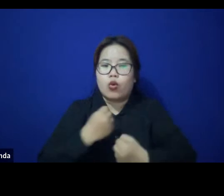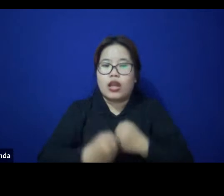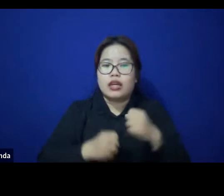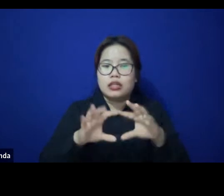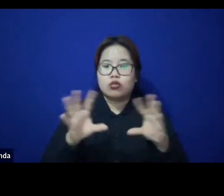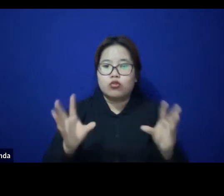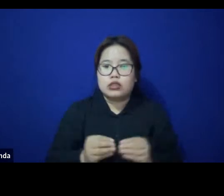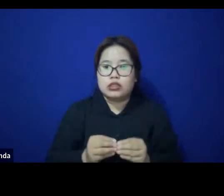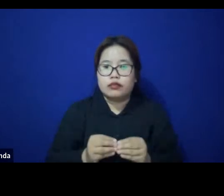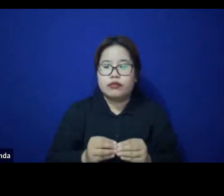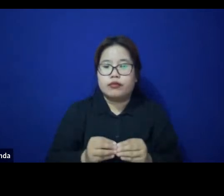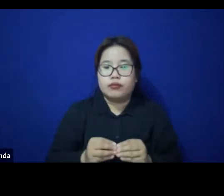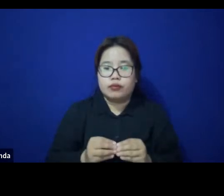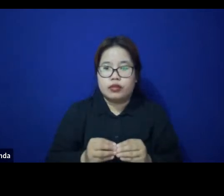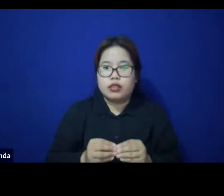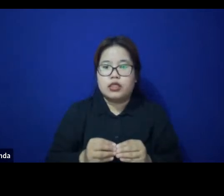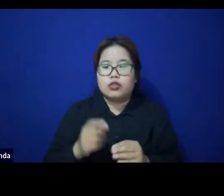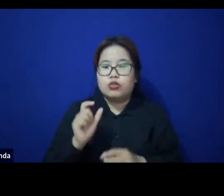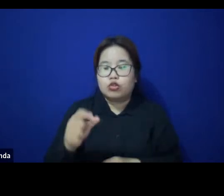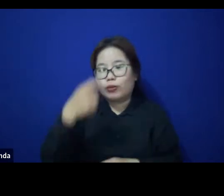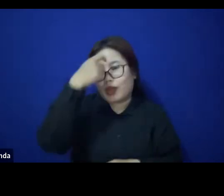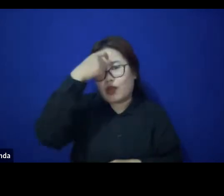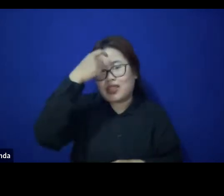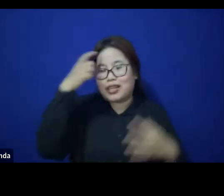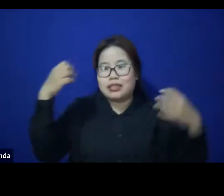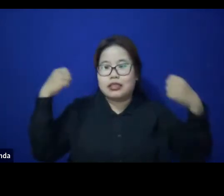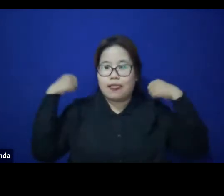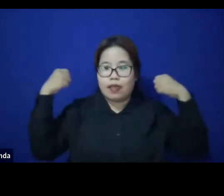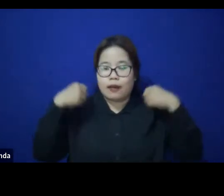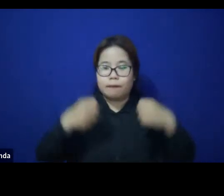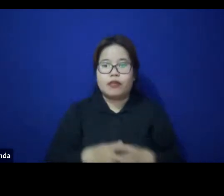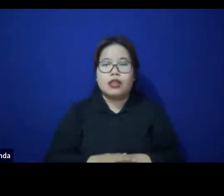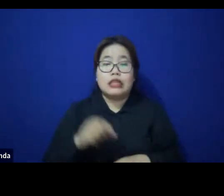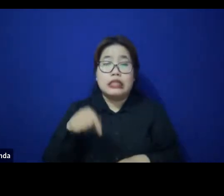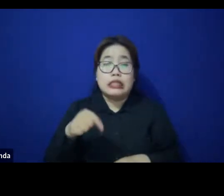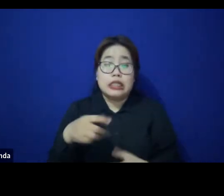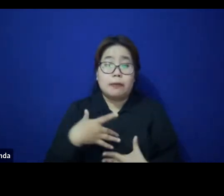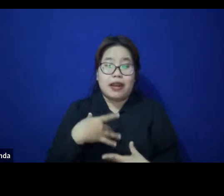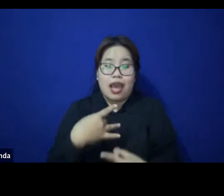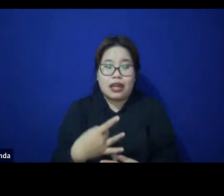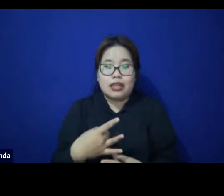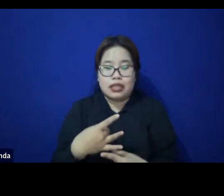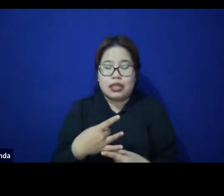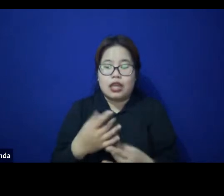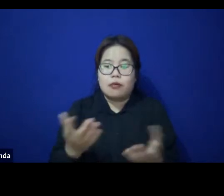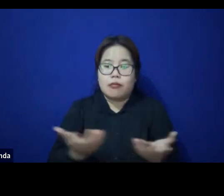really interesting in showing how we